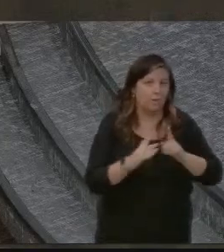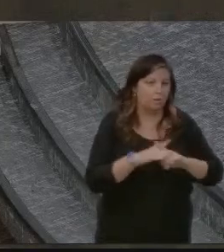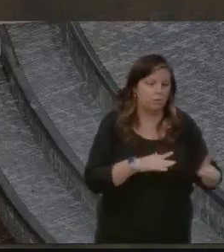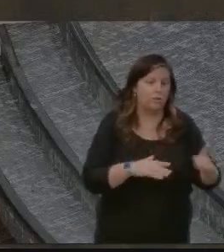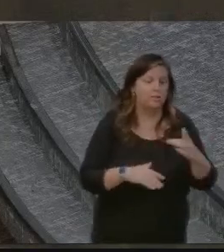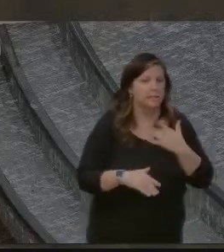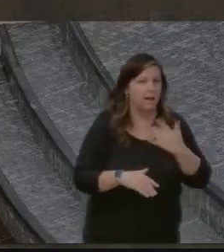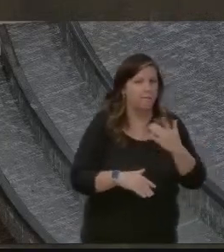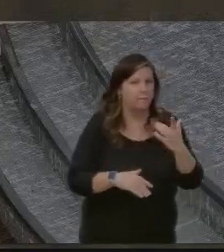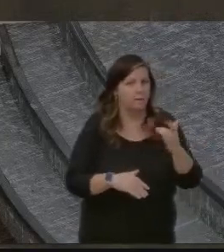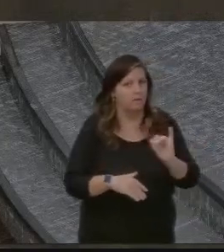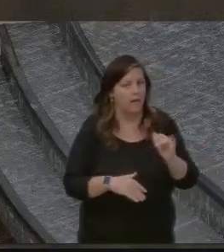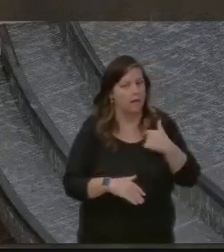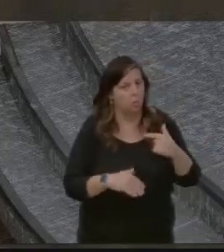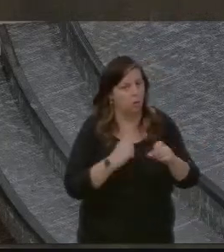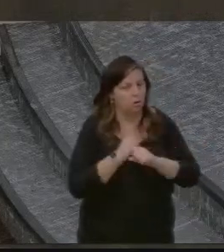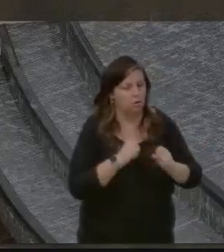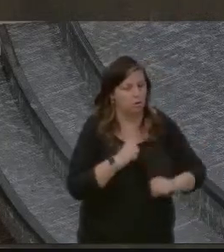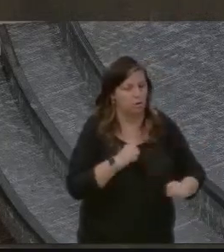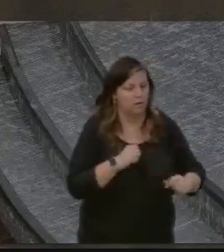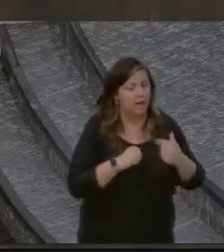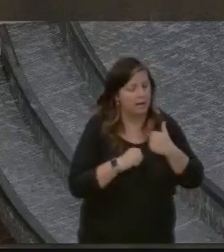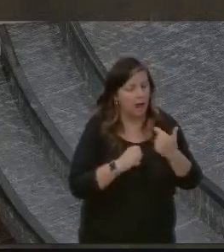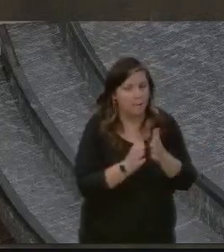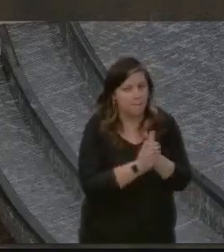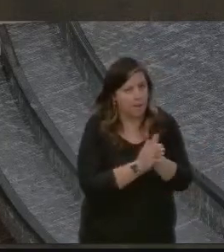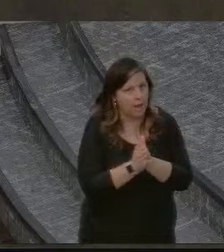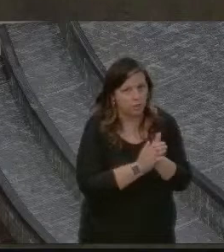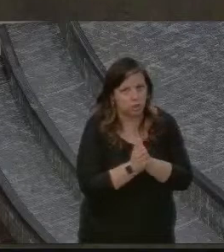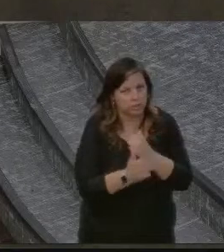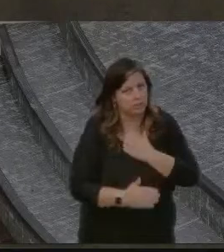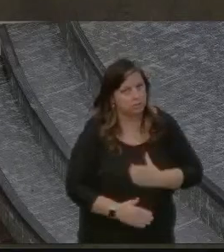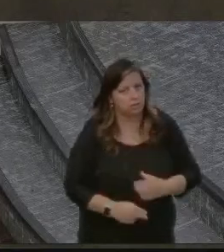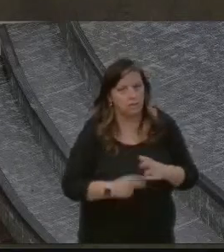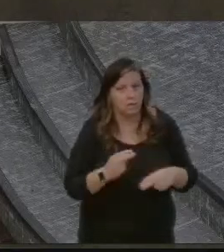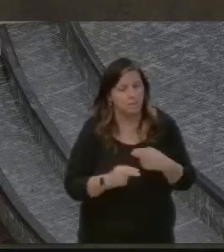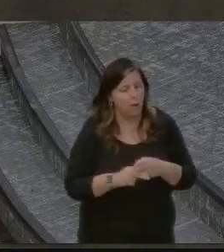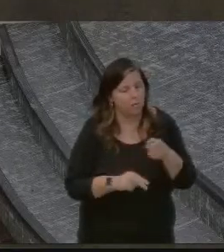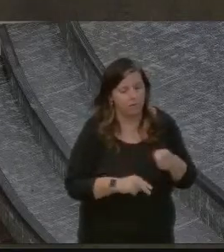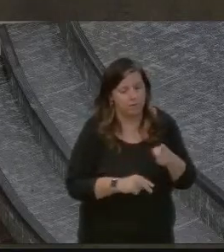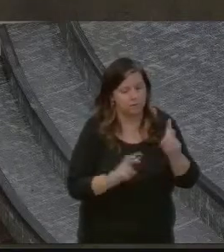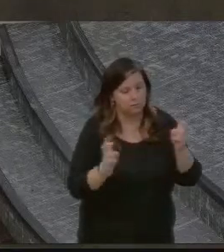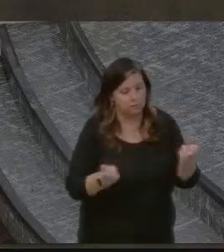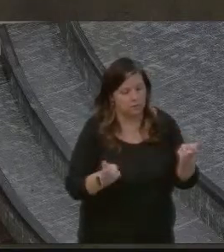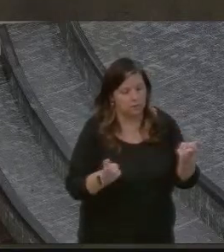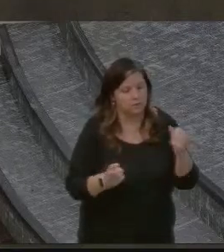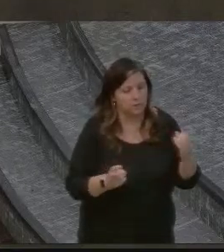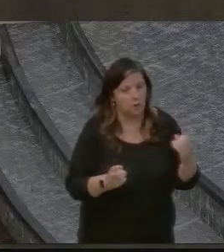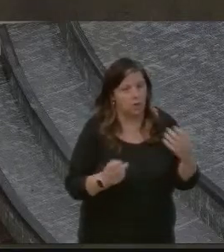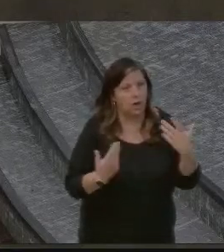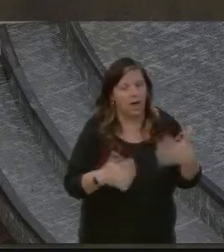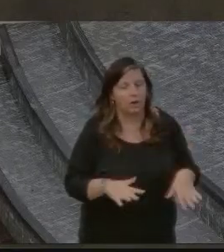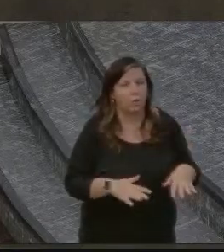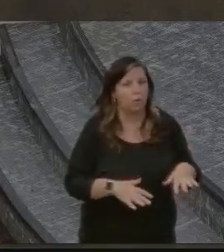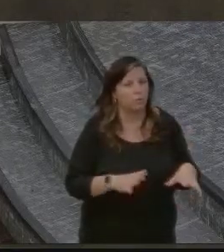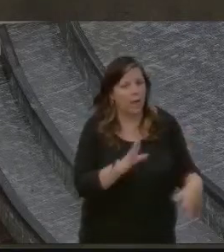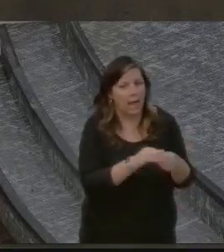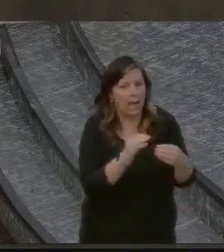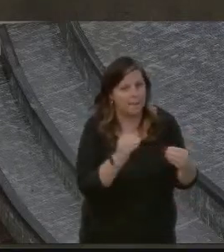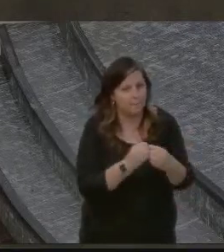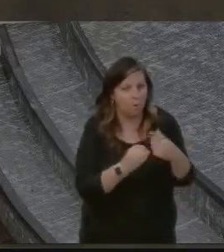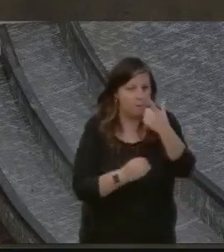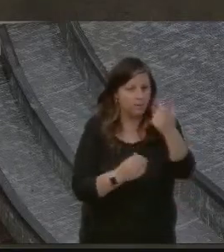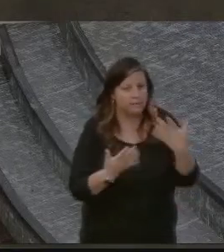here. And I have great passion about this subject, obviously, and so I'm going to not say more because I don't want to get into a bigger spiel. But it is